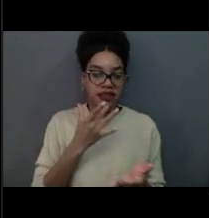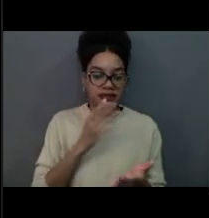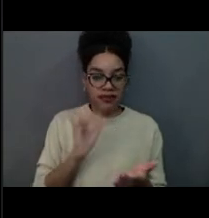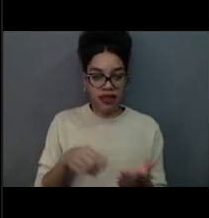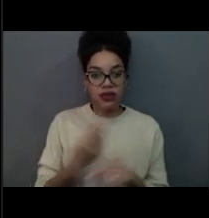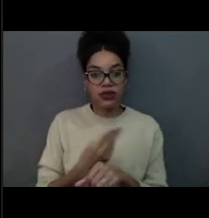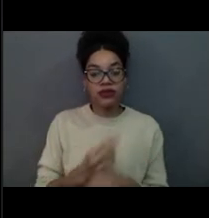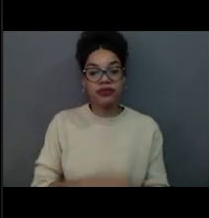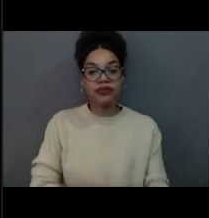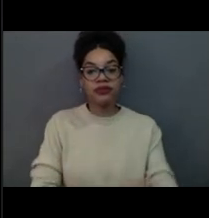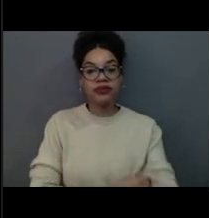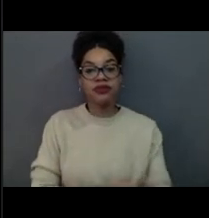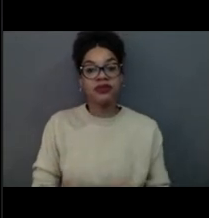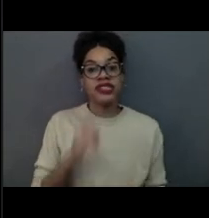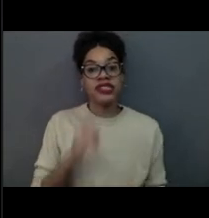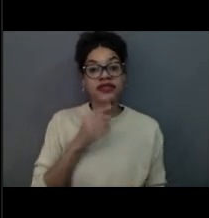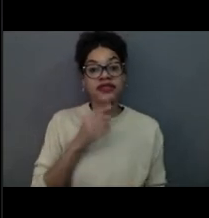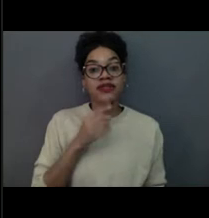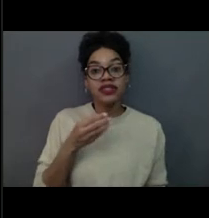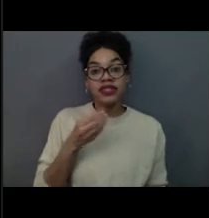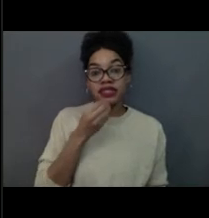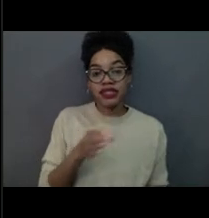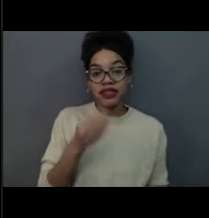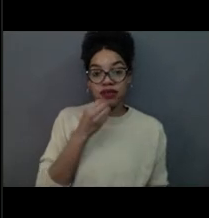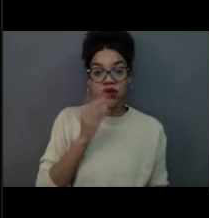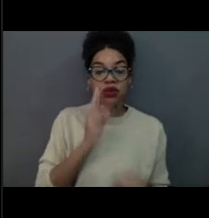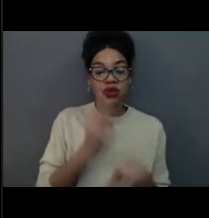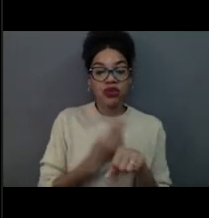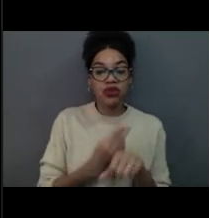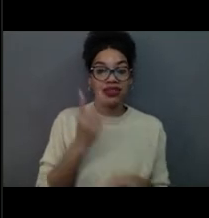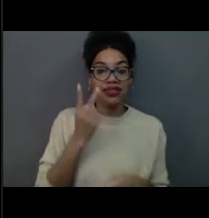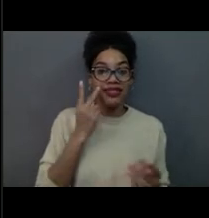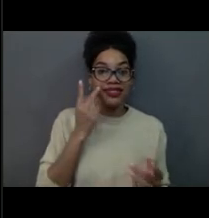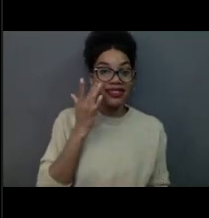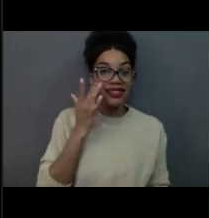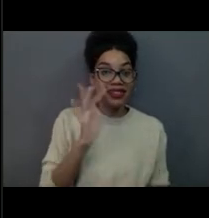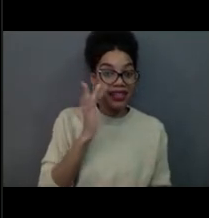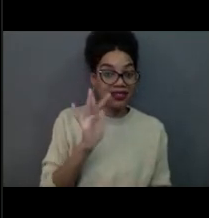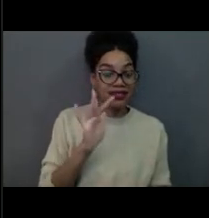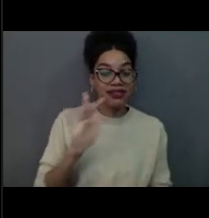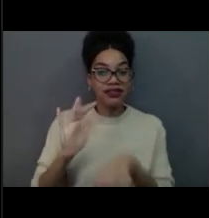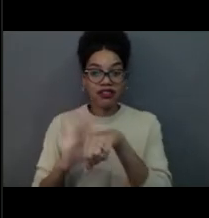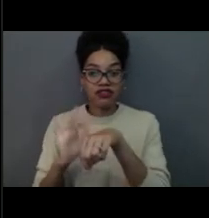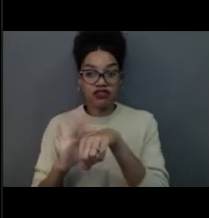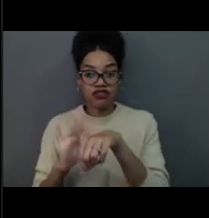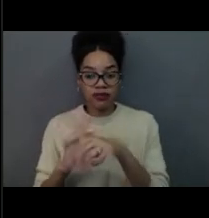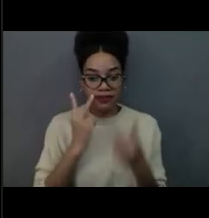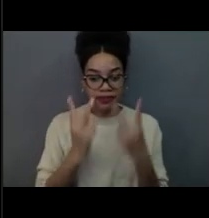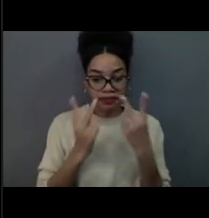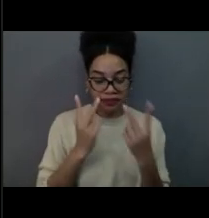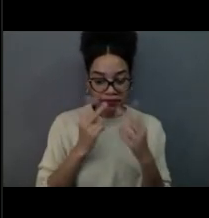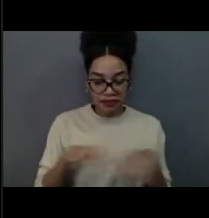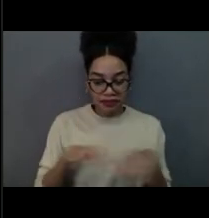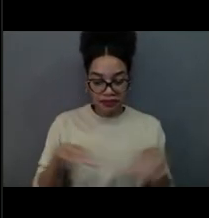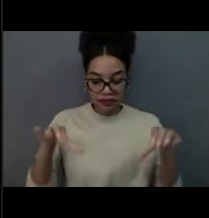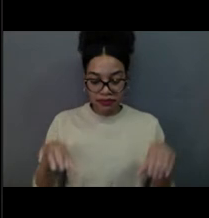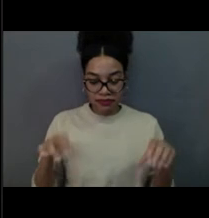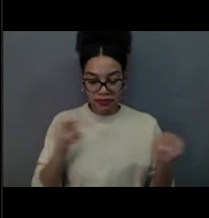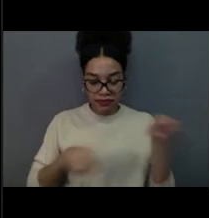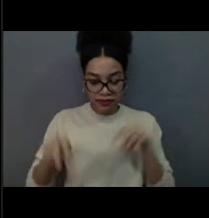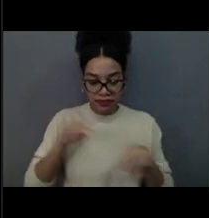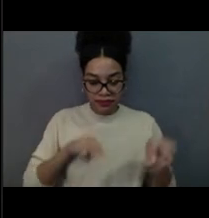of our senses. The first two, sight and touch, we're going to use when we, when we have the fish in front of us and we can see it and touch